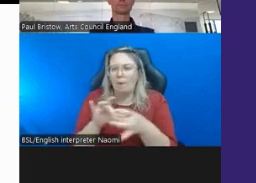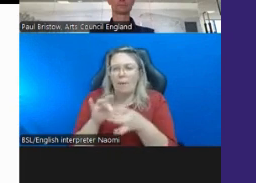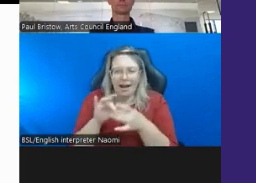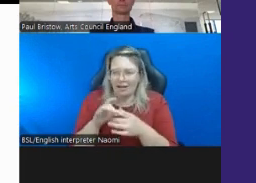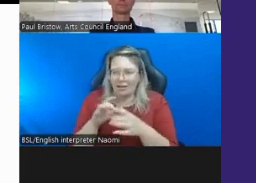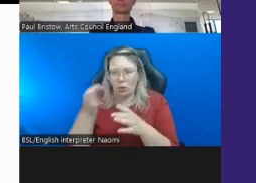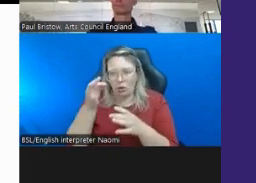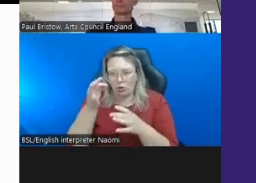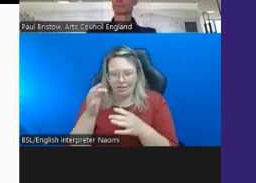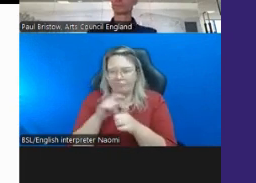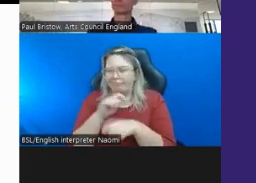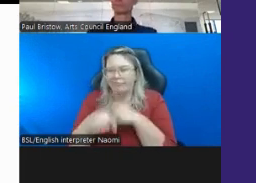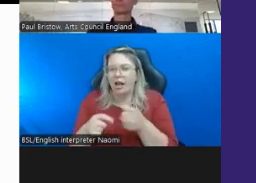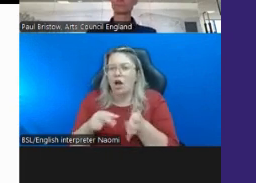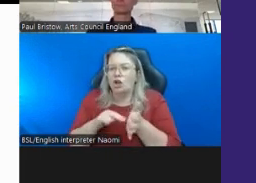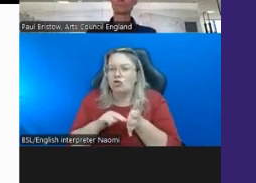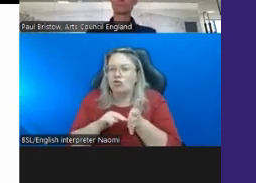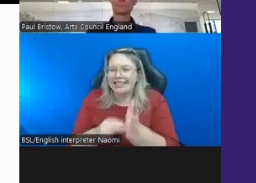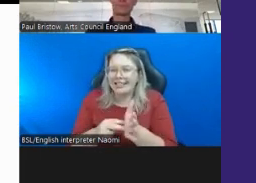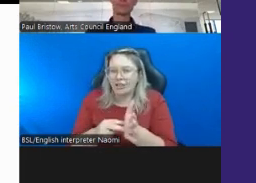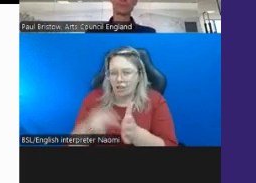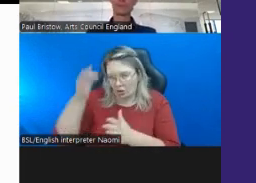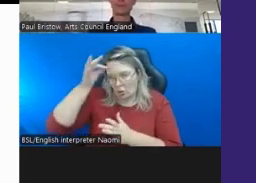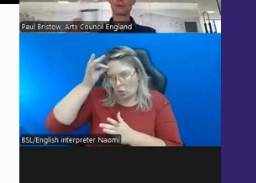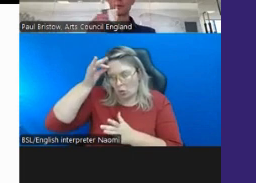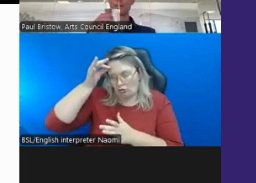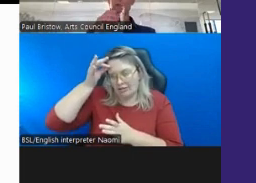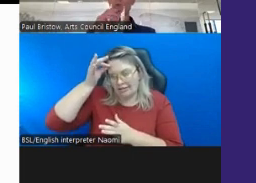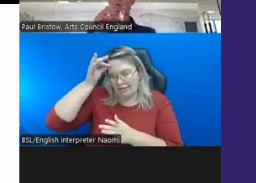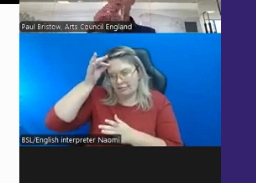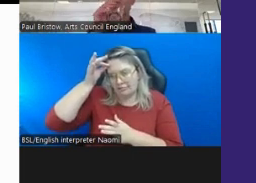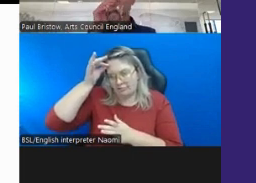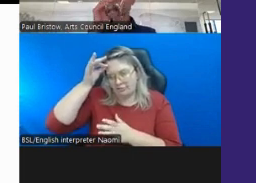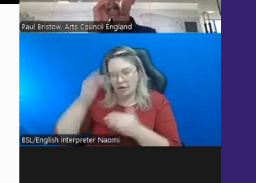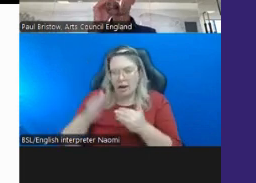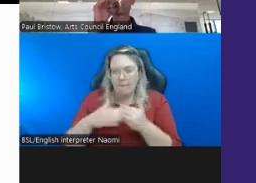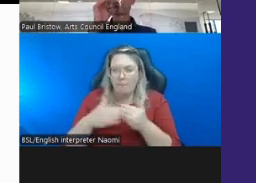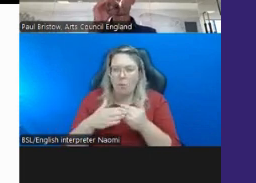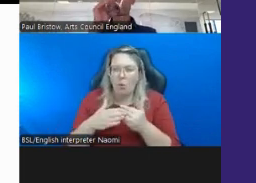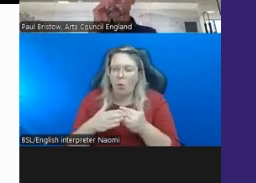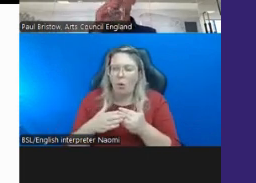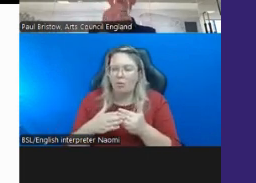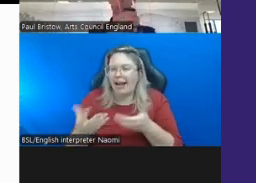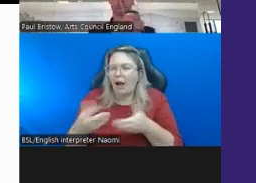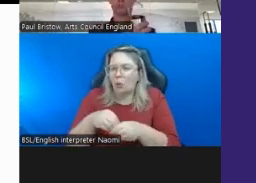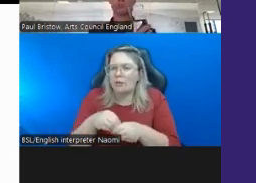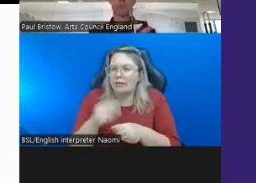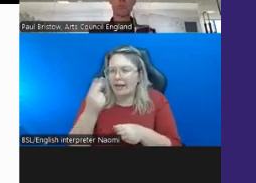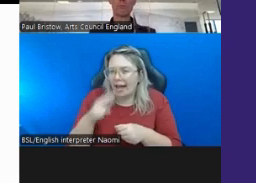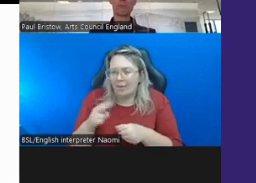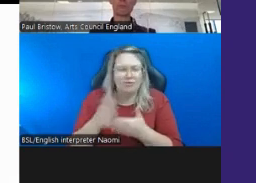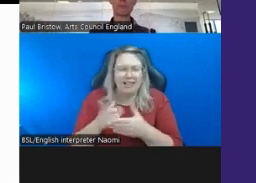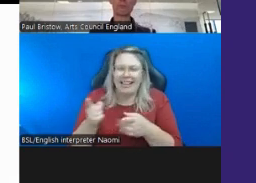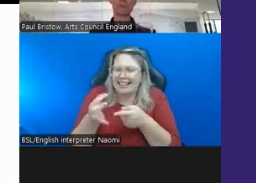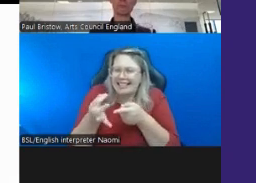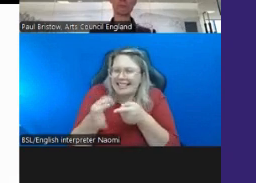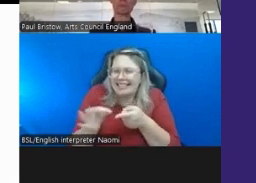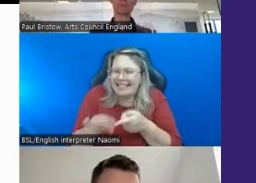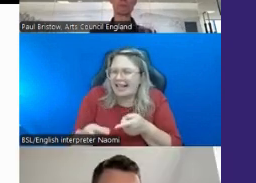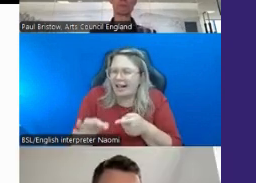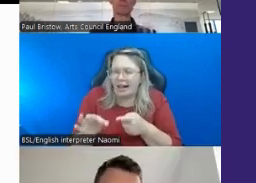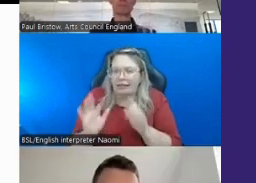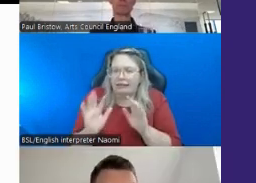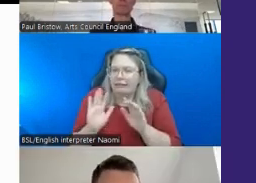which is a bit more expansive. It's kind of a terminology thing. It's not worth worrying about too much. But the